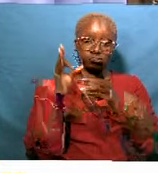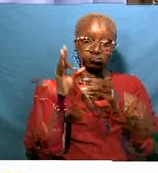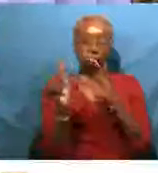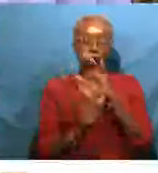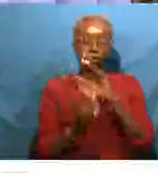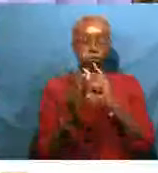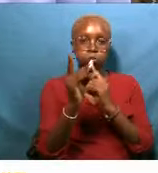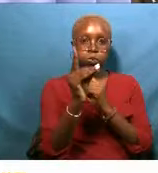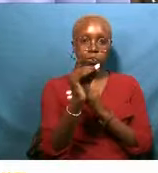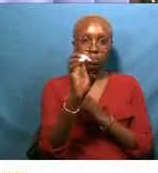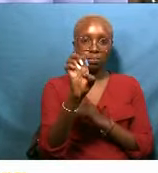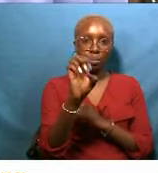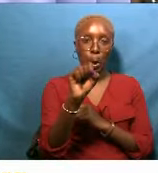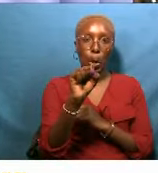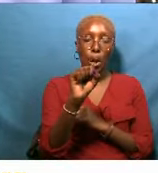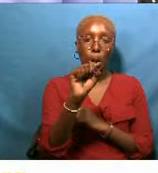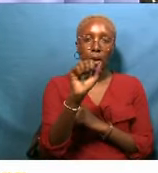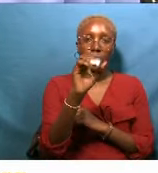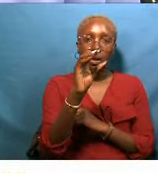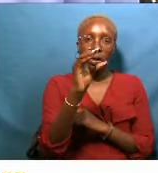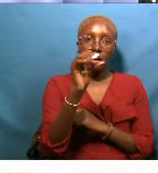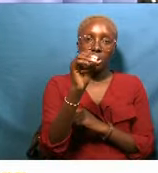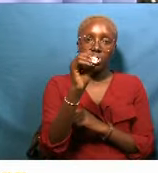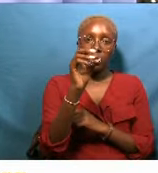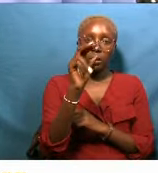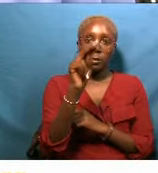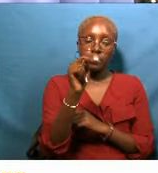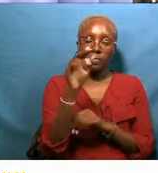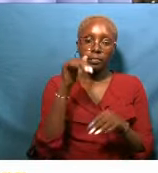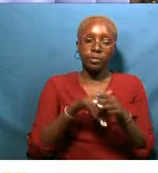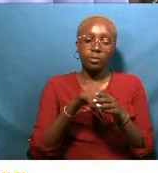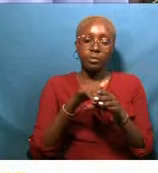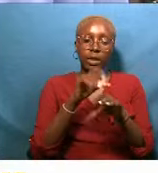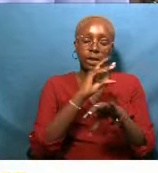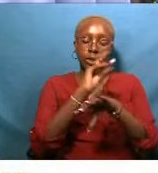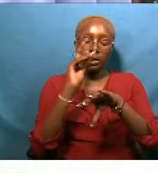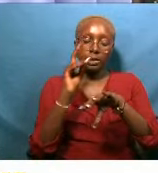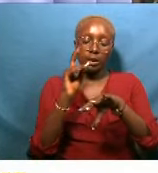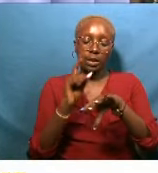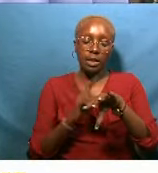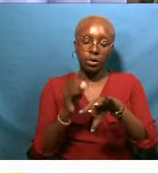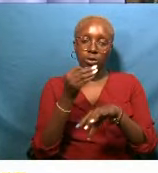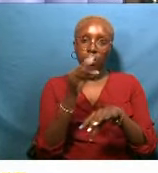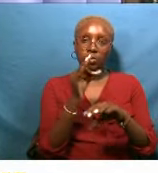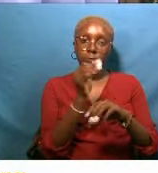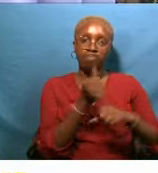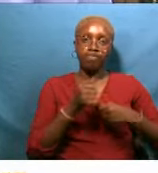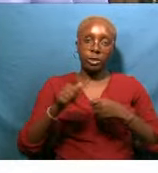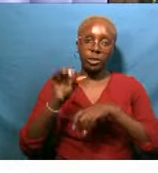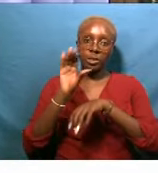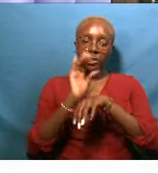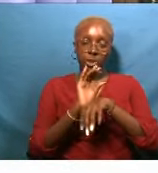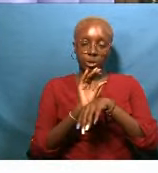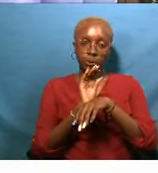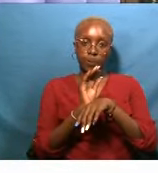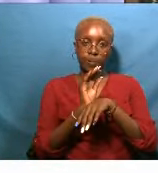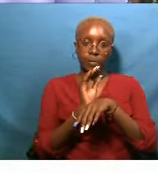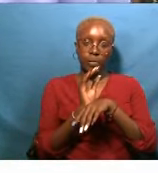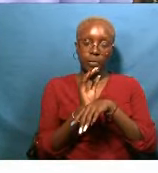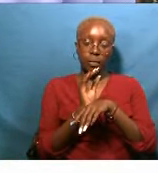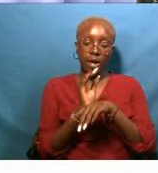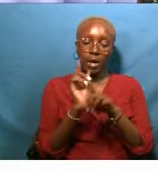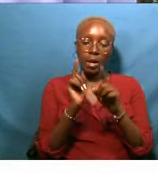All Saints Cathedral Archdeaconry of Diocese of All Saints Cathedral when duly admitted